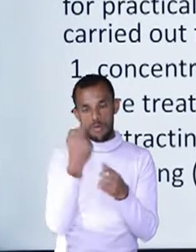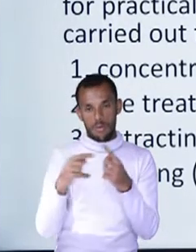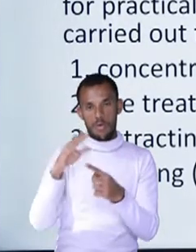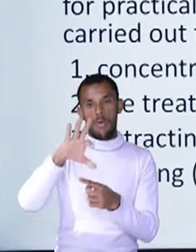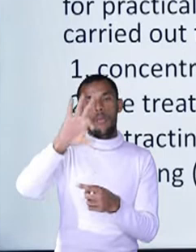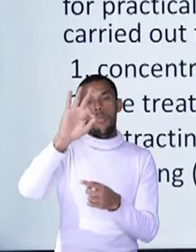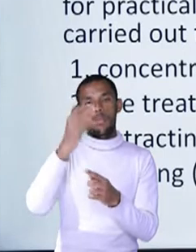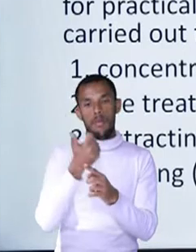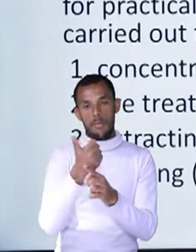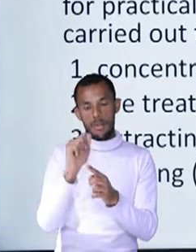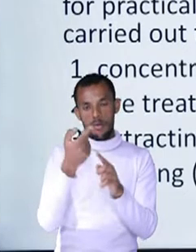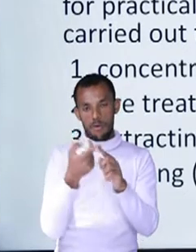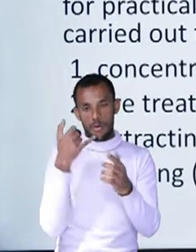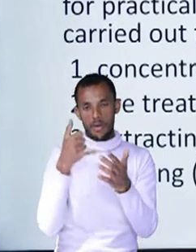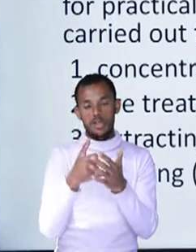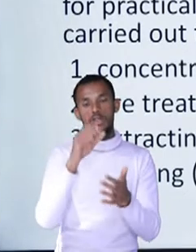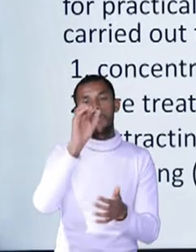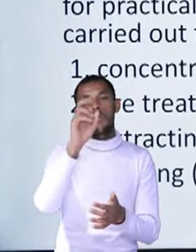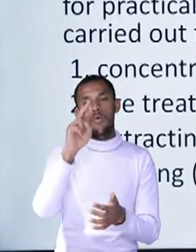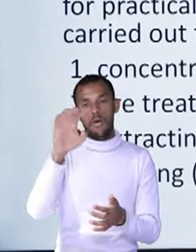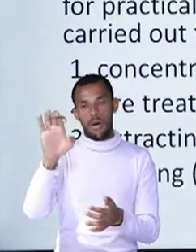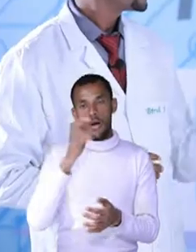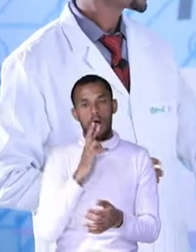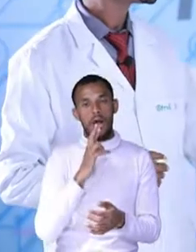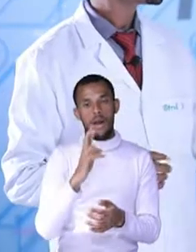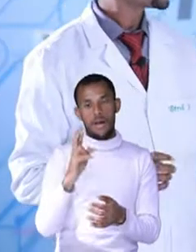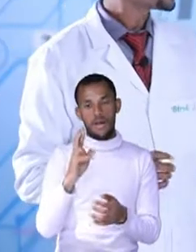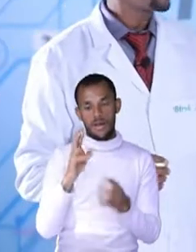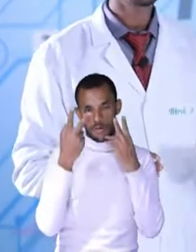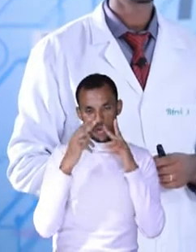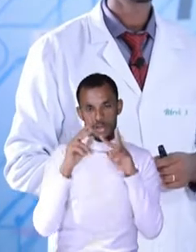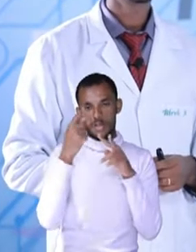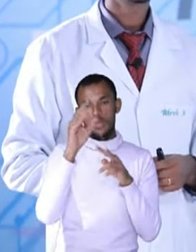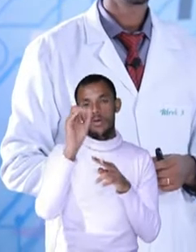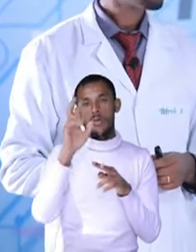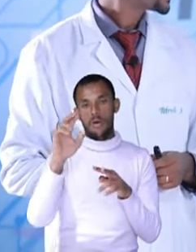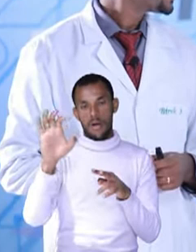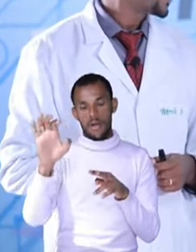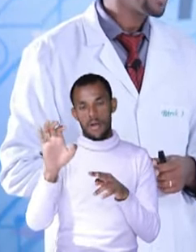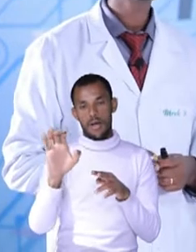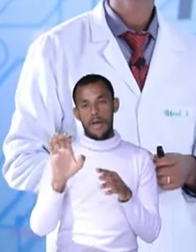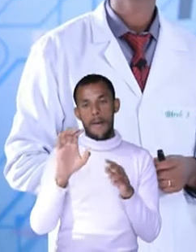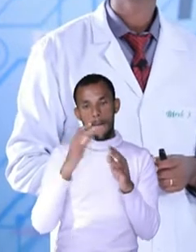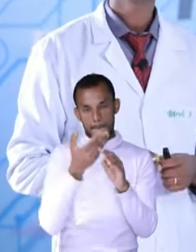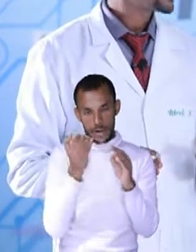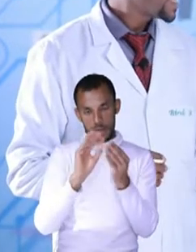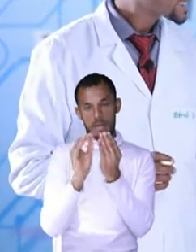obtain metal from its ore are concentrating the ore,